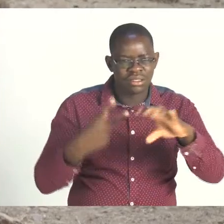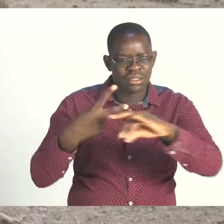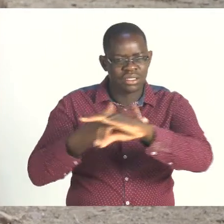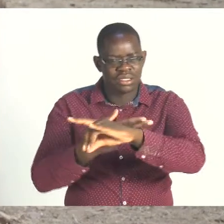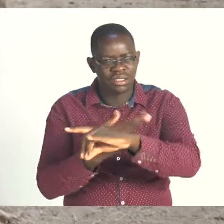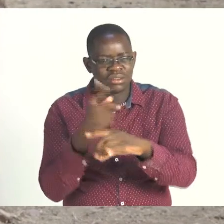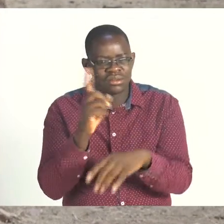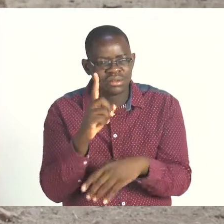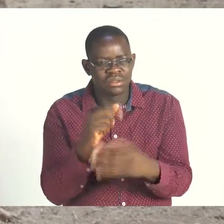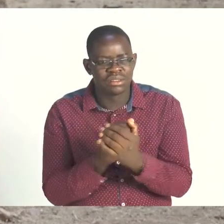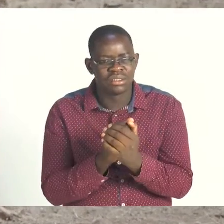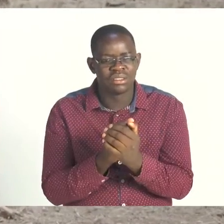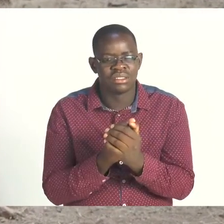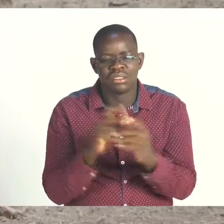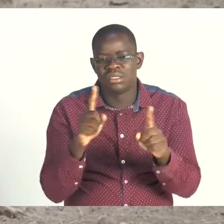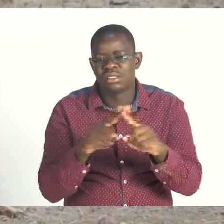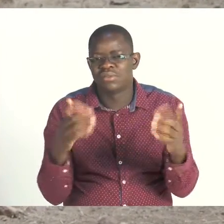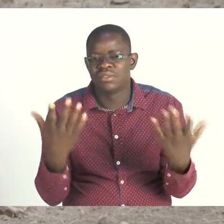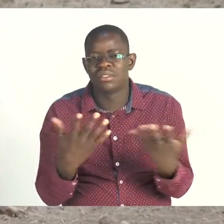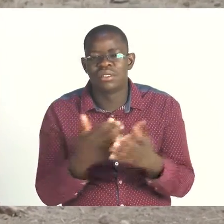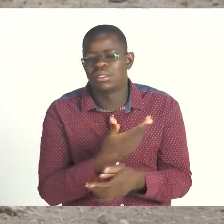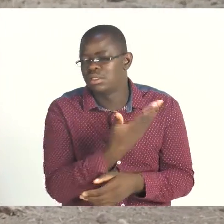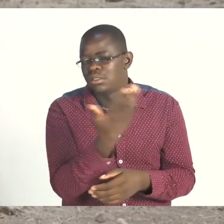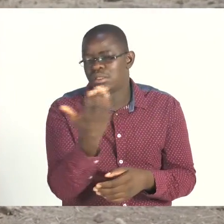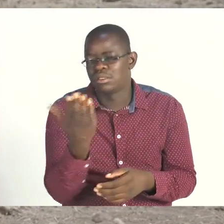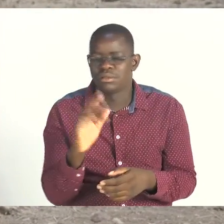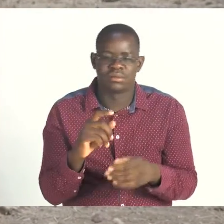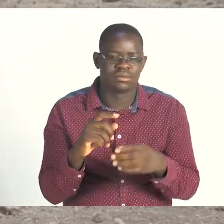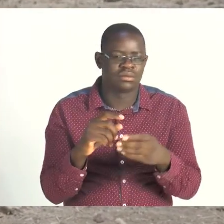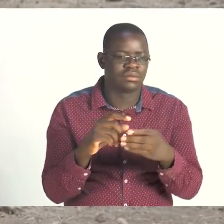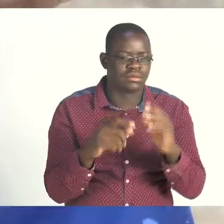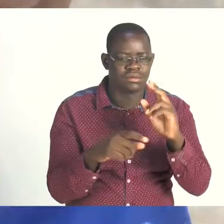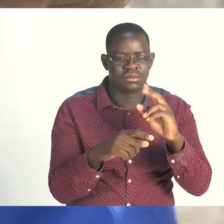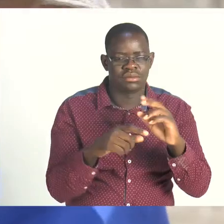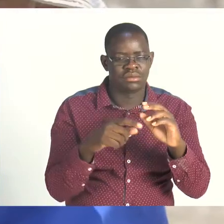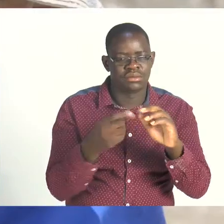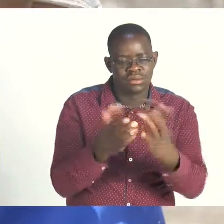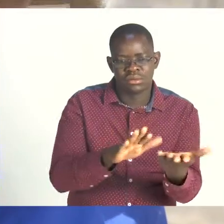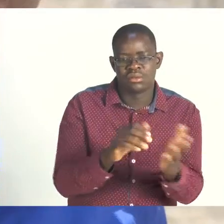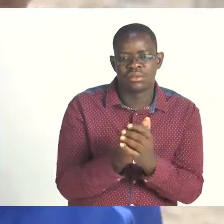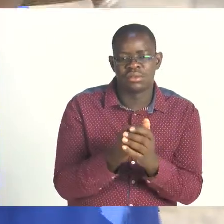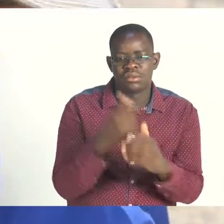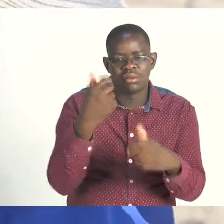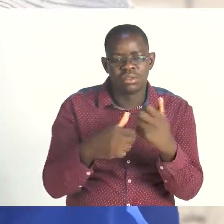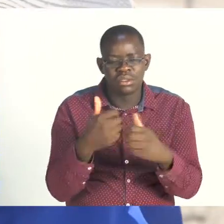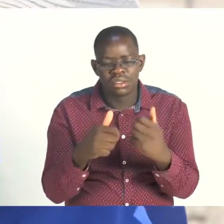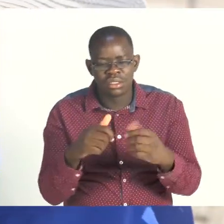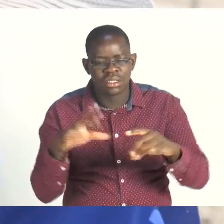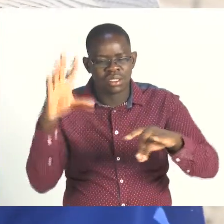Huh? What's the difference? I'm about to lose all of them anyway. What was it? A